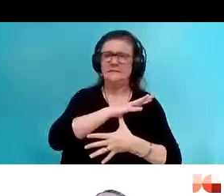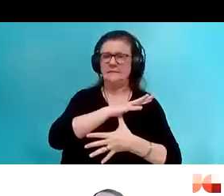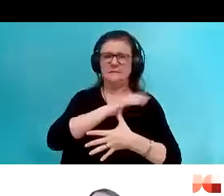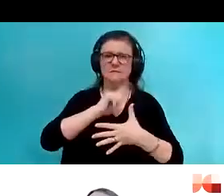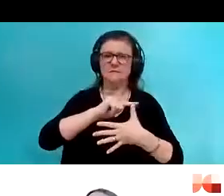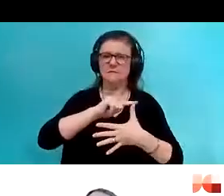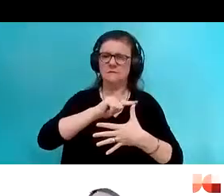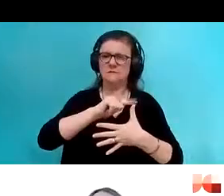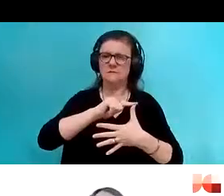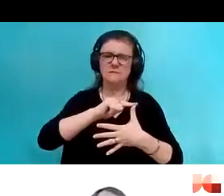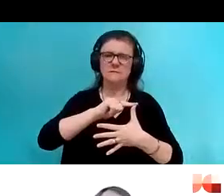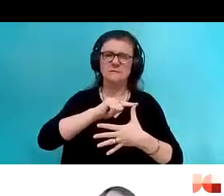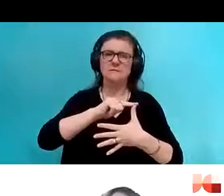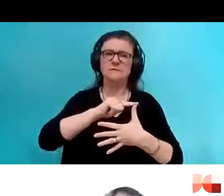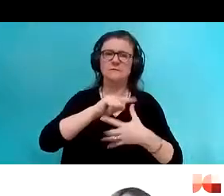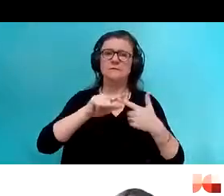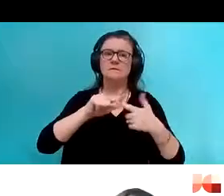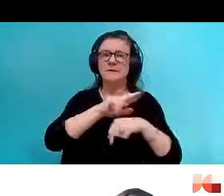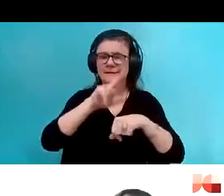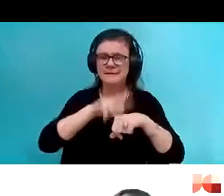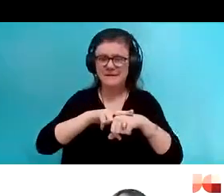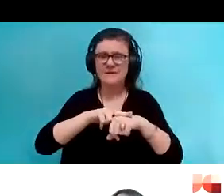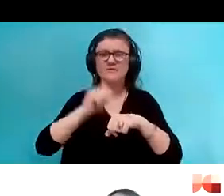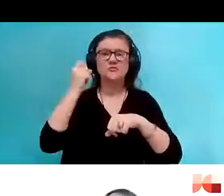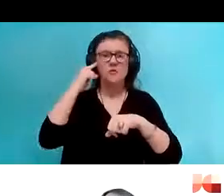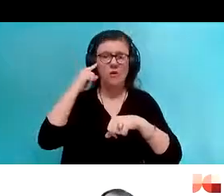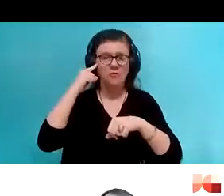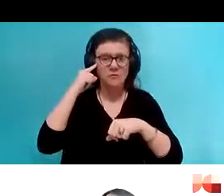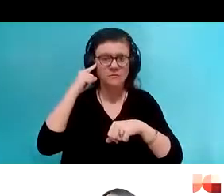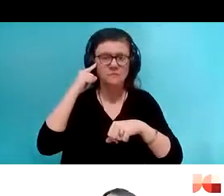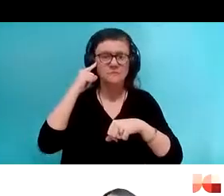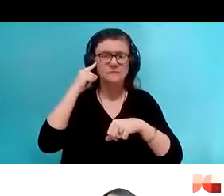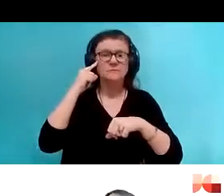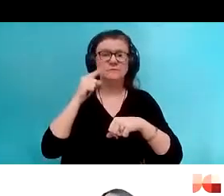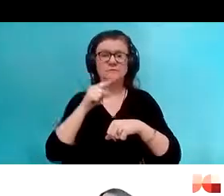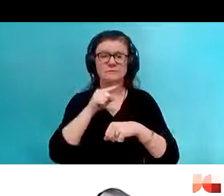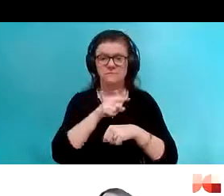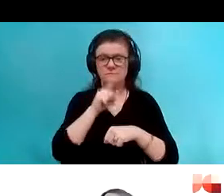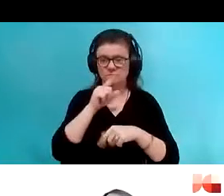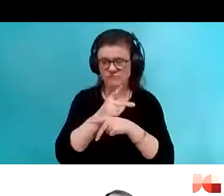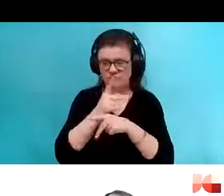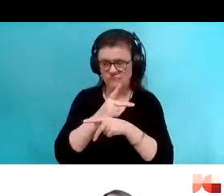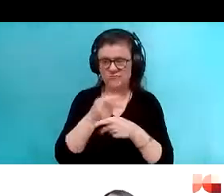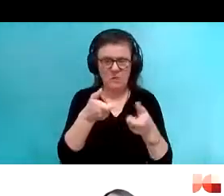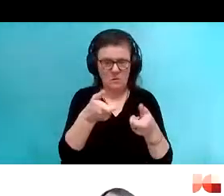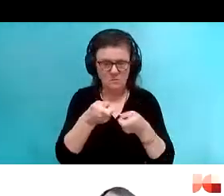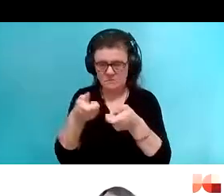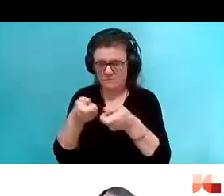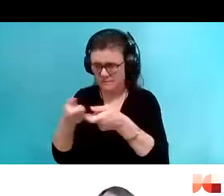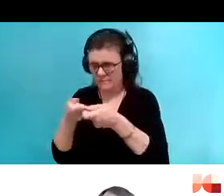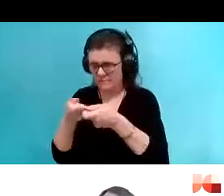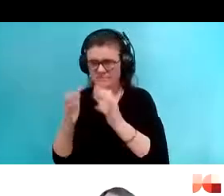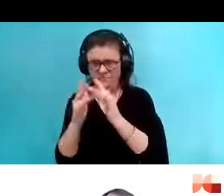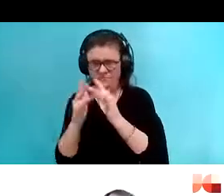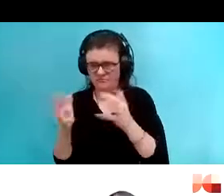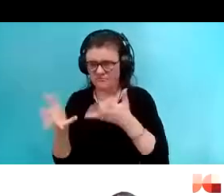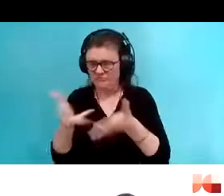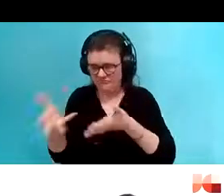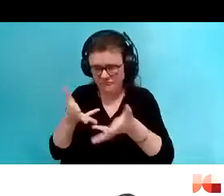and they join together with the National Stats Office to facilitate the bringing together of these diverse